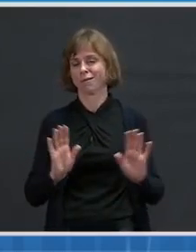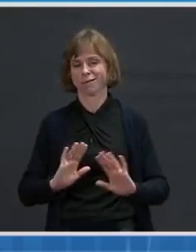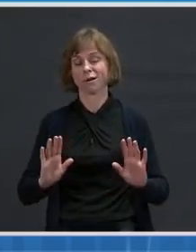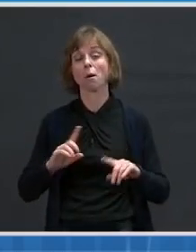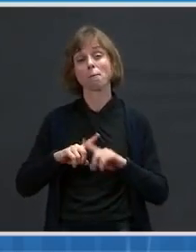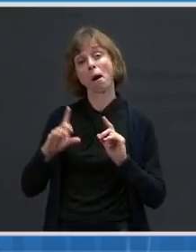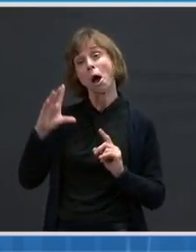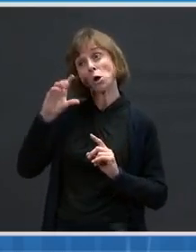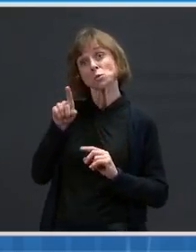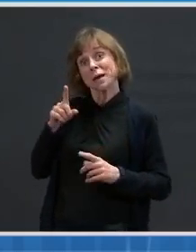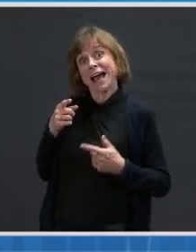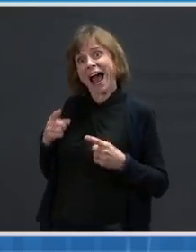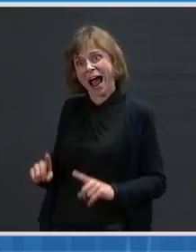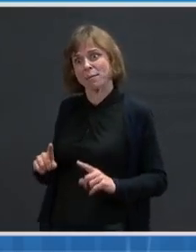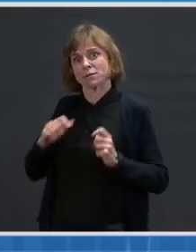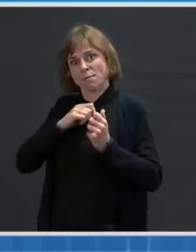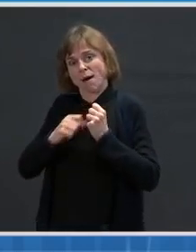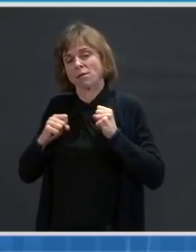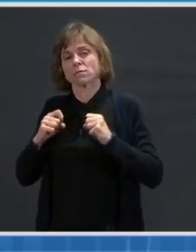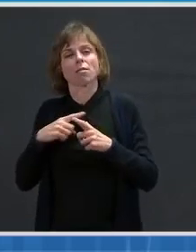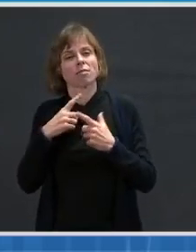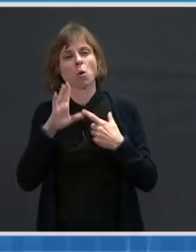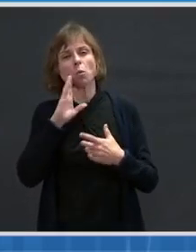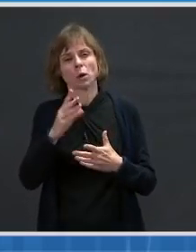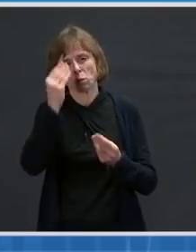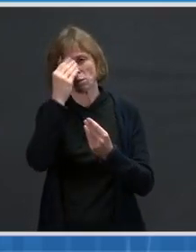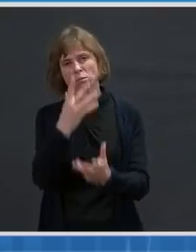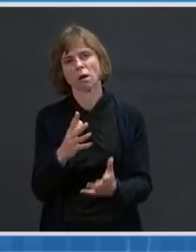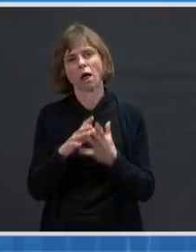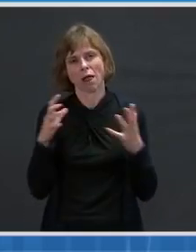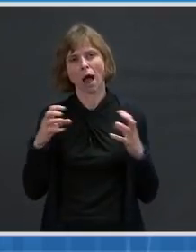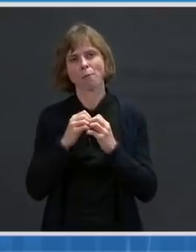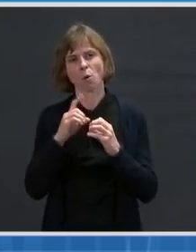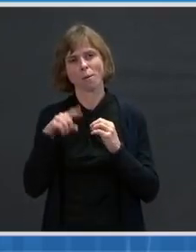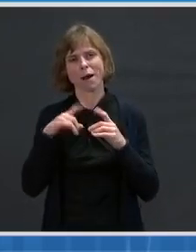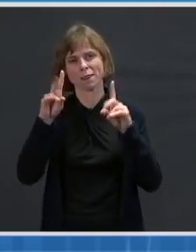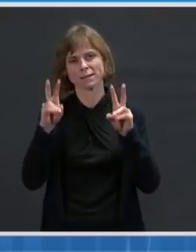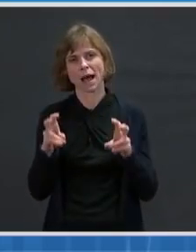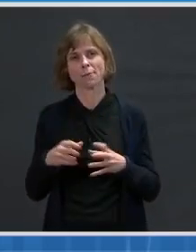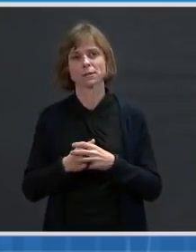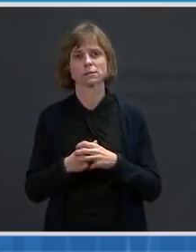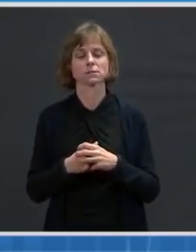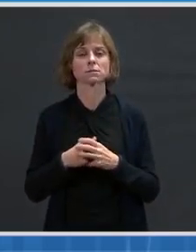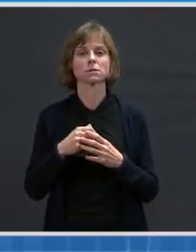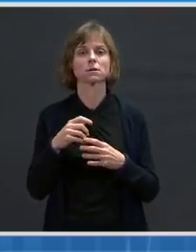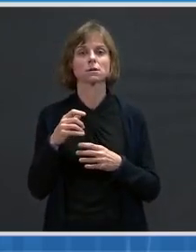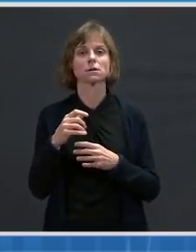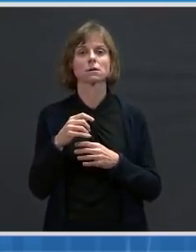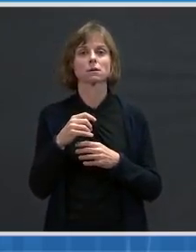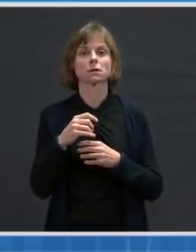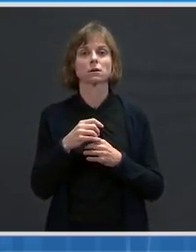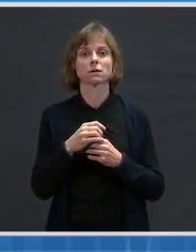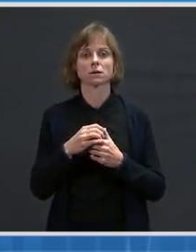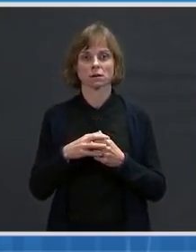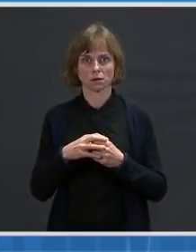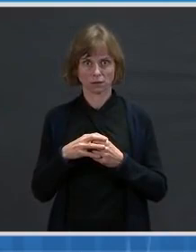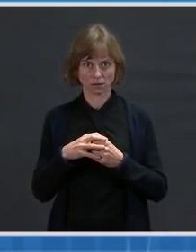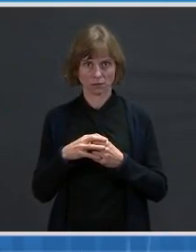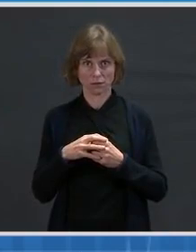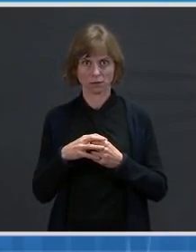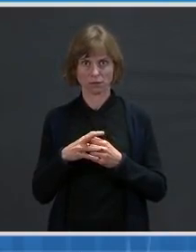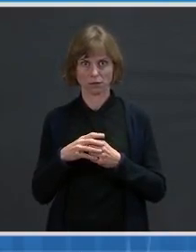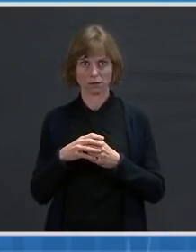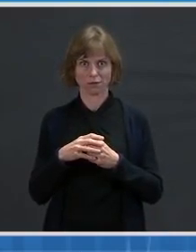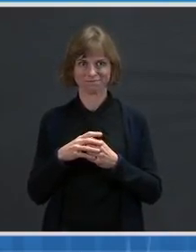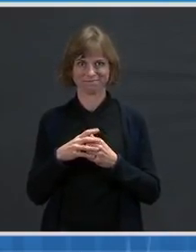commit to you, you'll be hearing a lot more about all of those topics. I want to take the opportunity again to